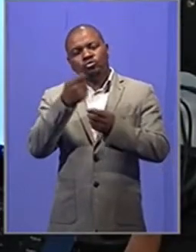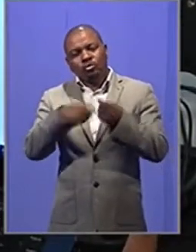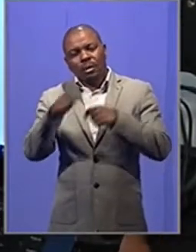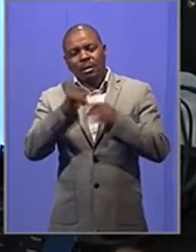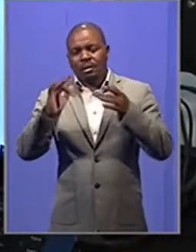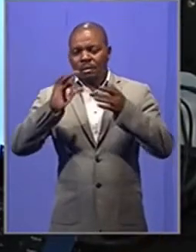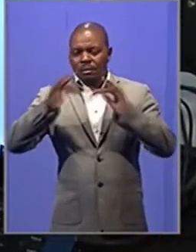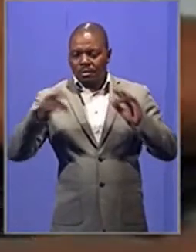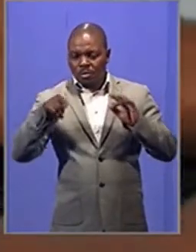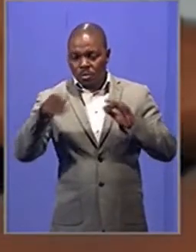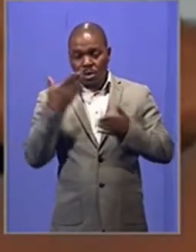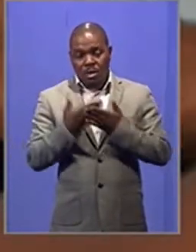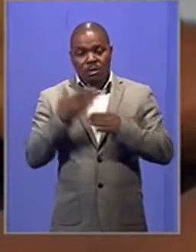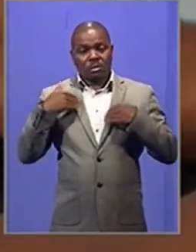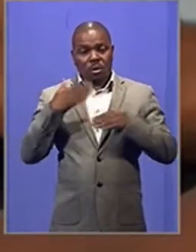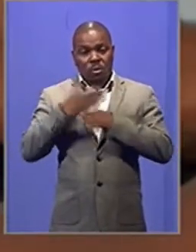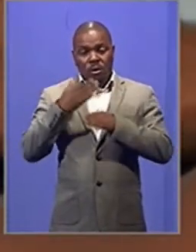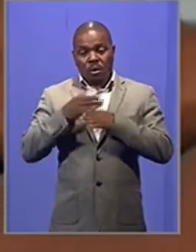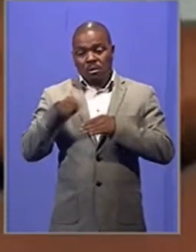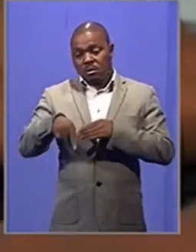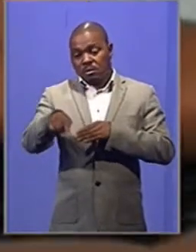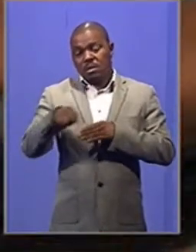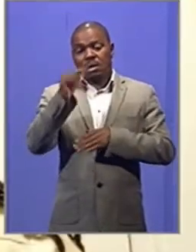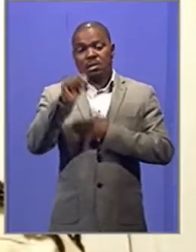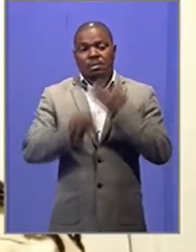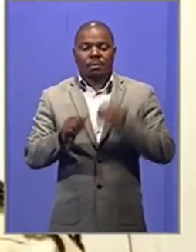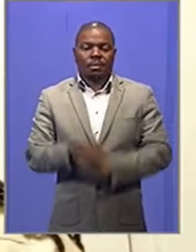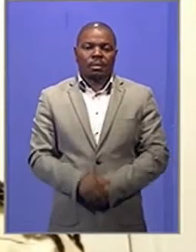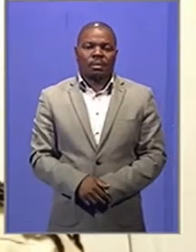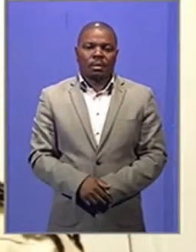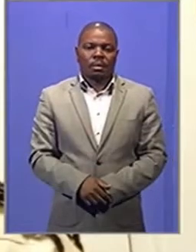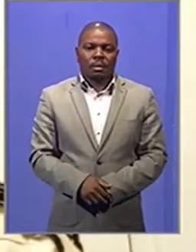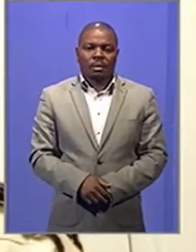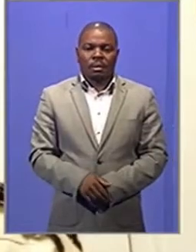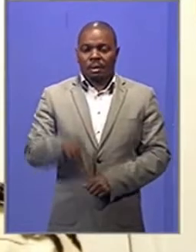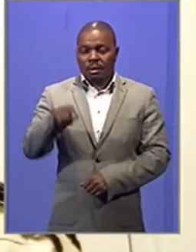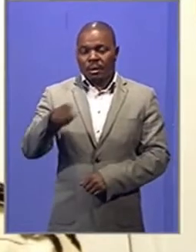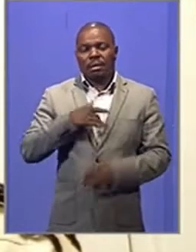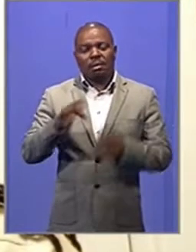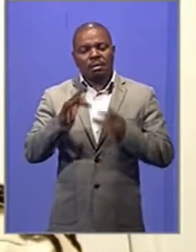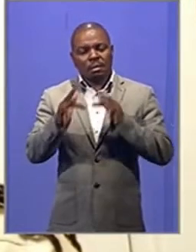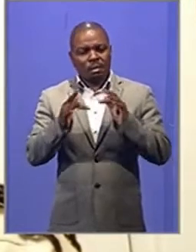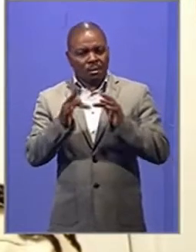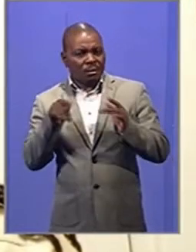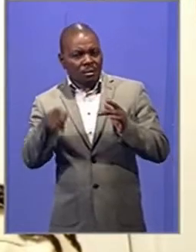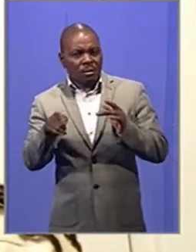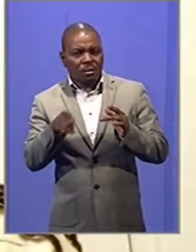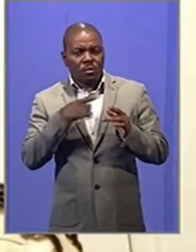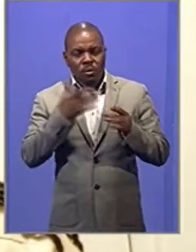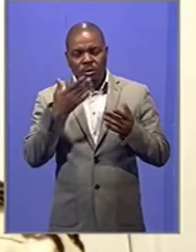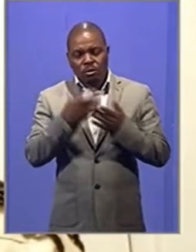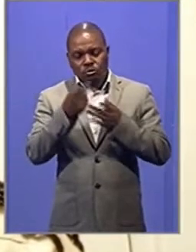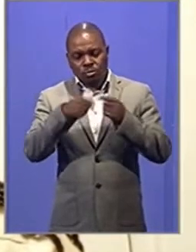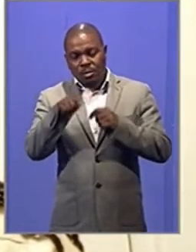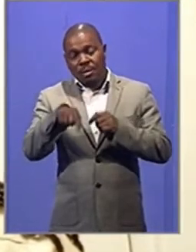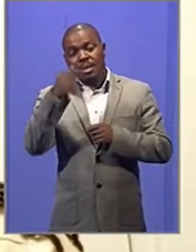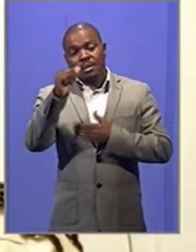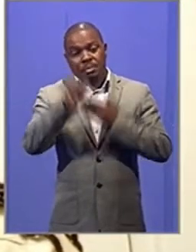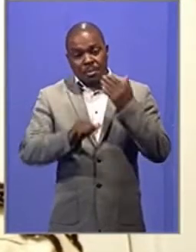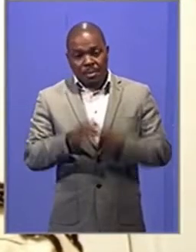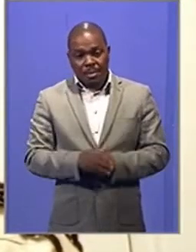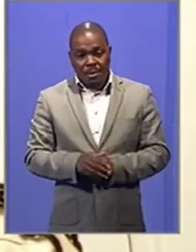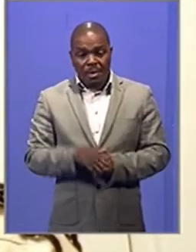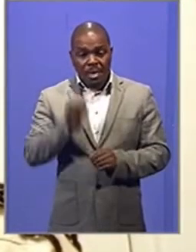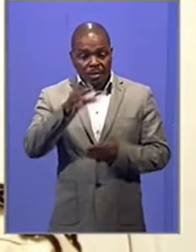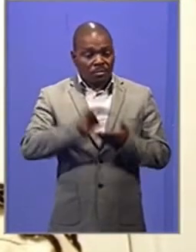mosebetsi mathwasong a kgwedi e tlang. Well, the longer-awaited spectrum auction will eventually go ahead next month, and once